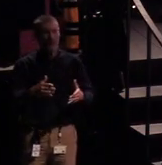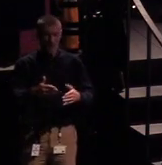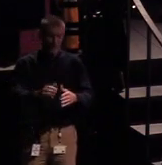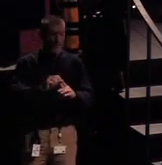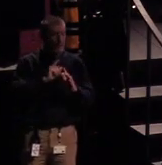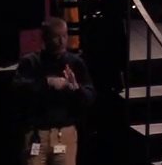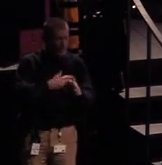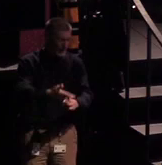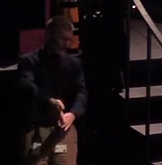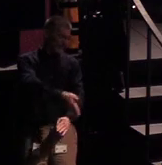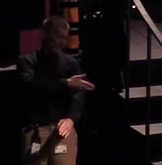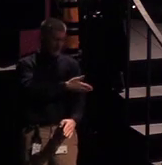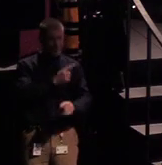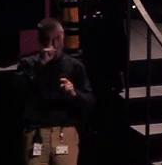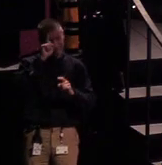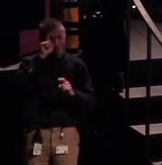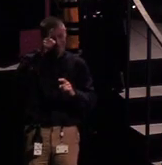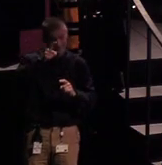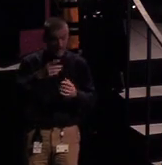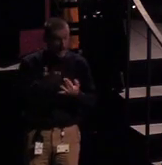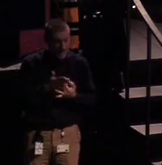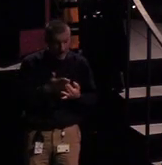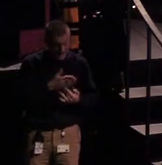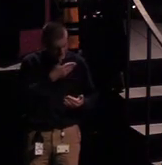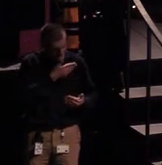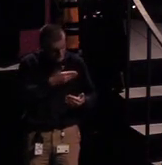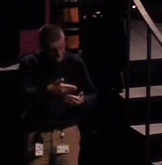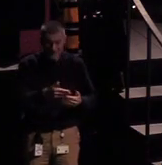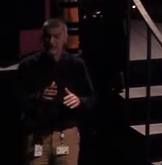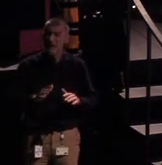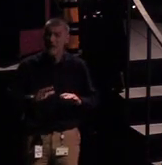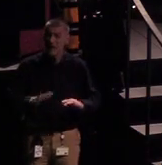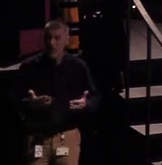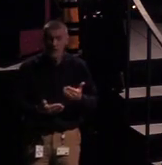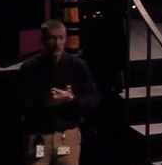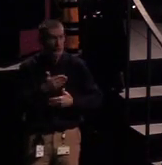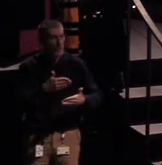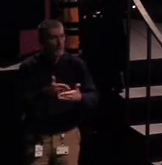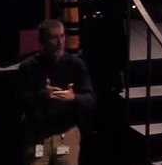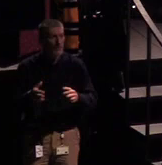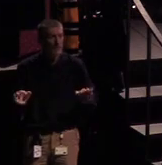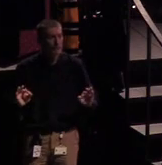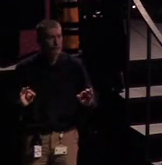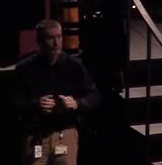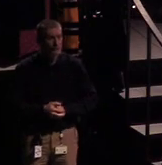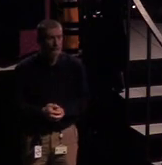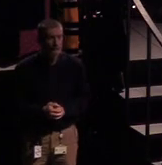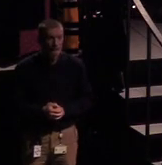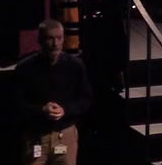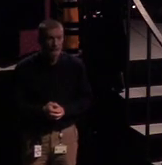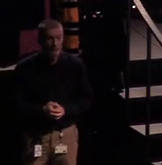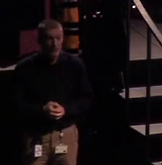but get to avoid creating any new barriers wherever possible biscuit this